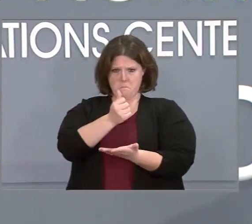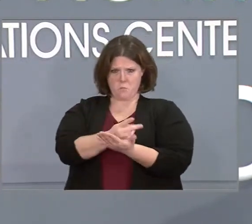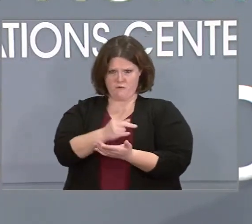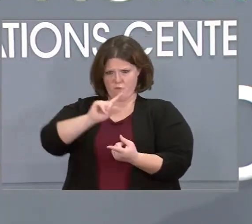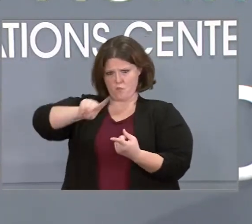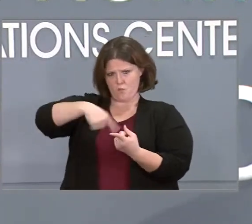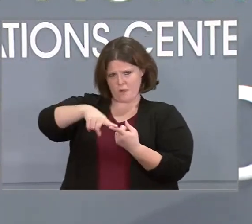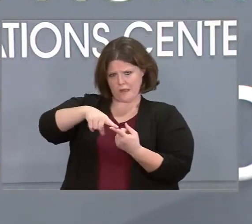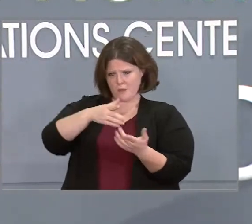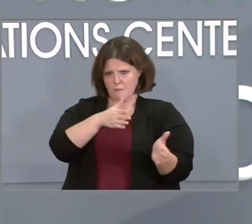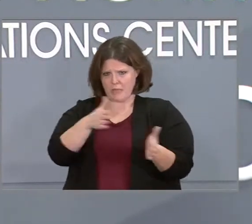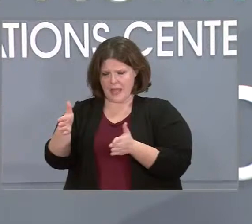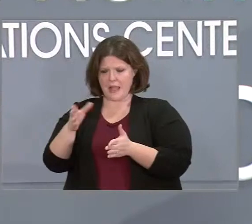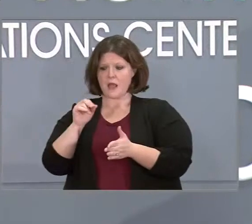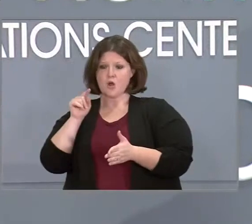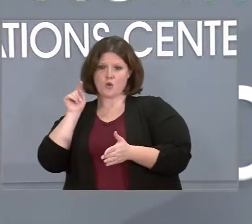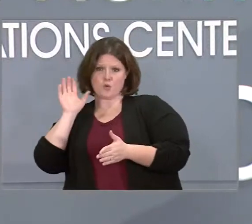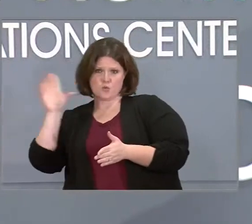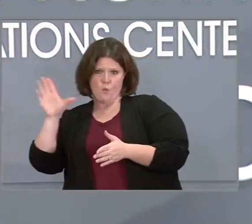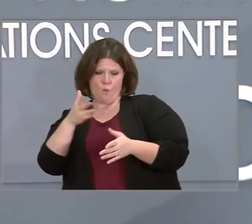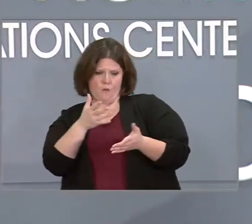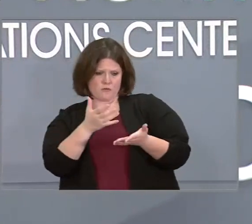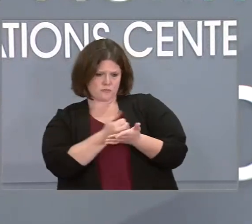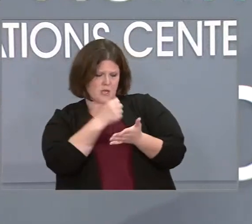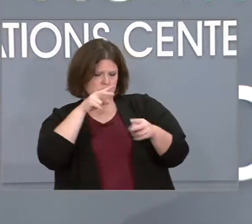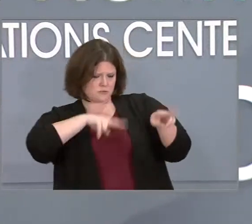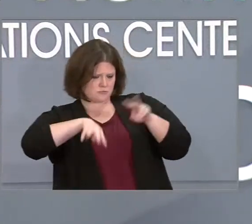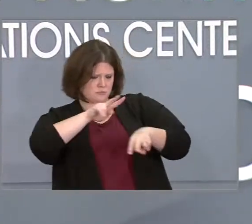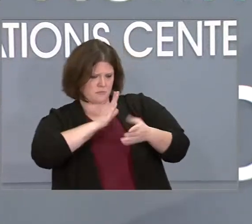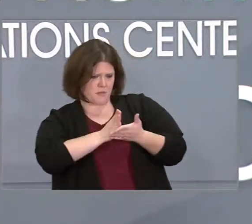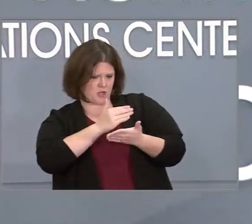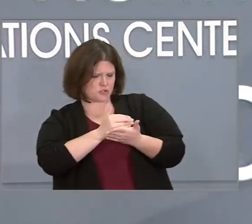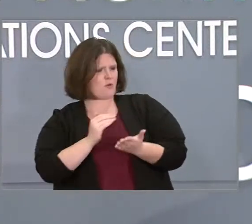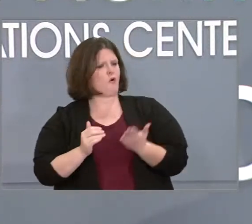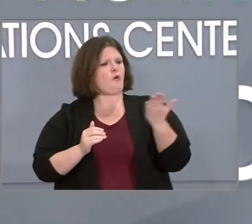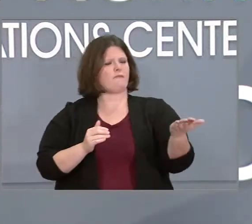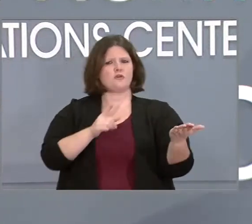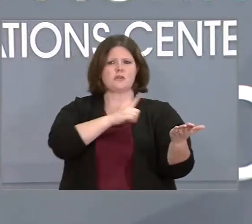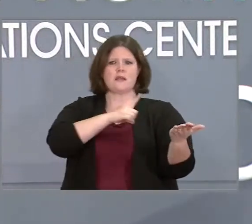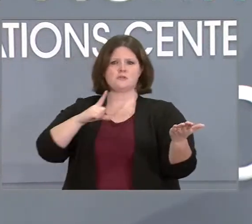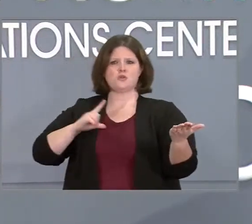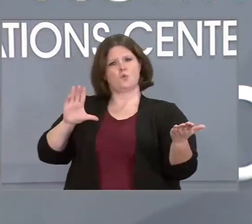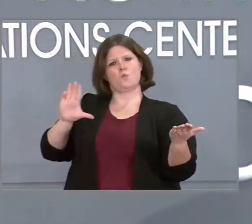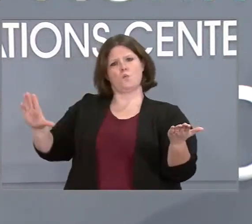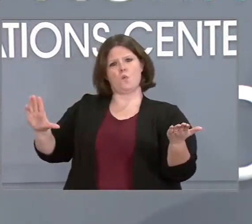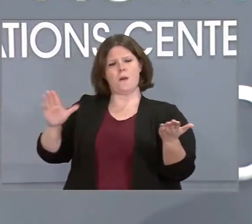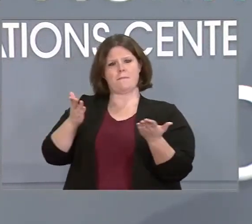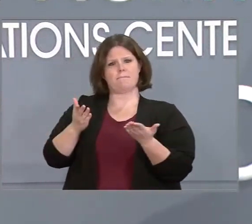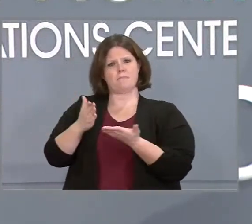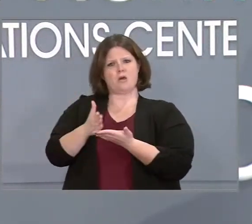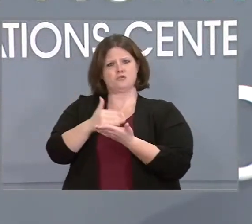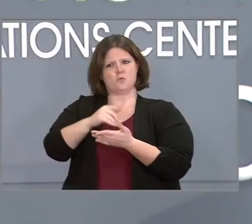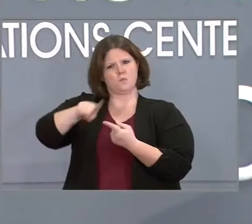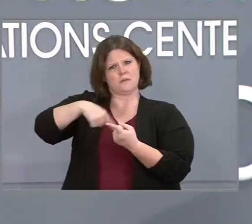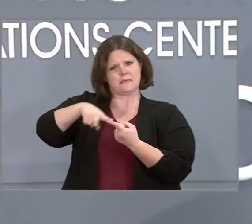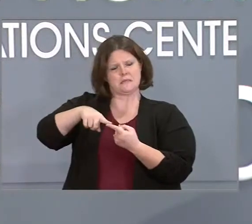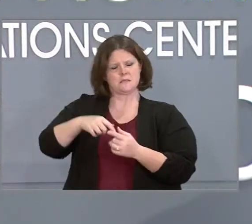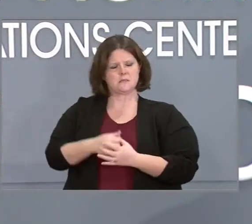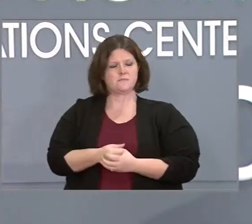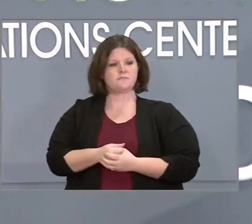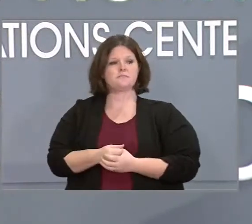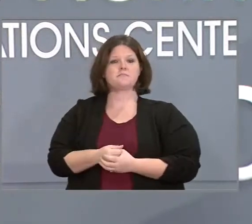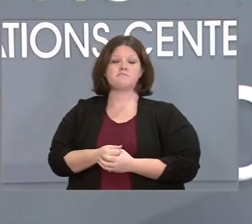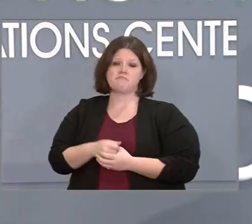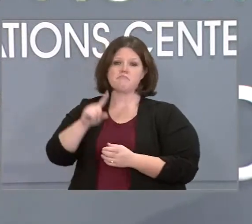plan to offer your counteroffer to legislative leaders? I am hopeful that we can reach a